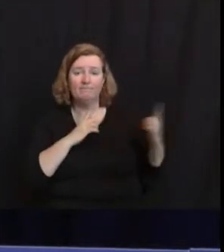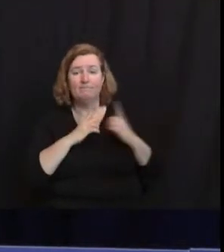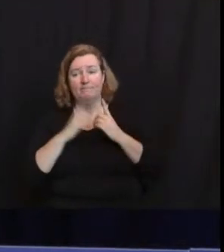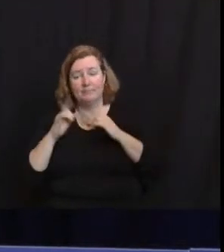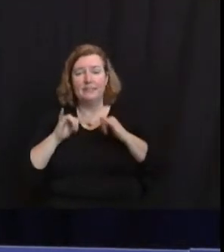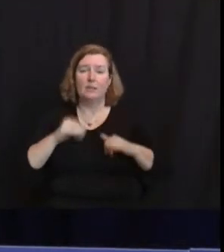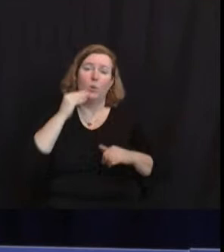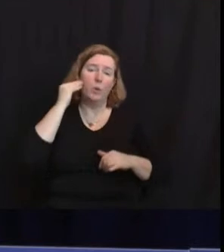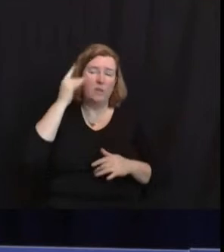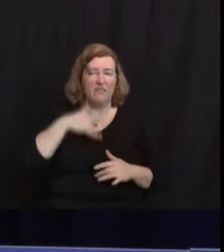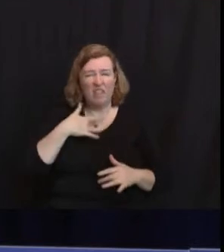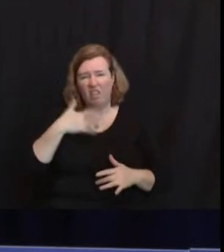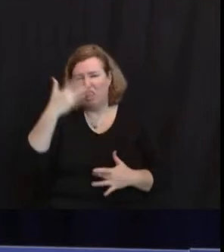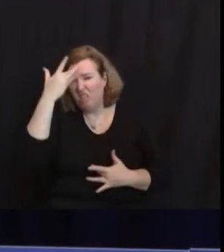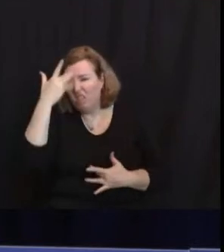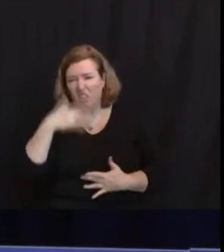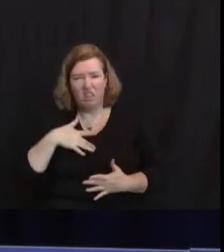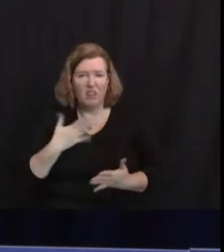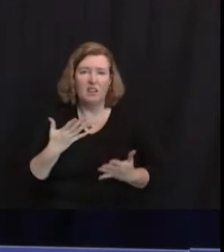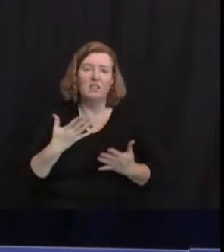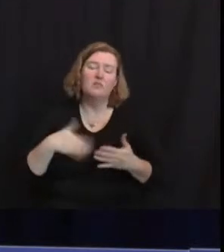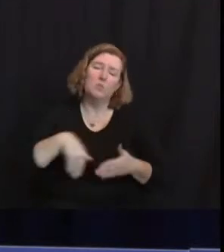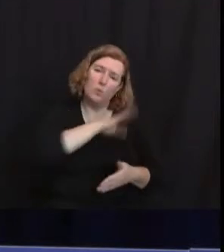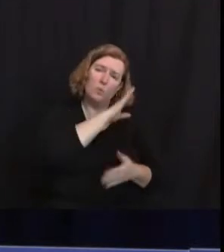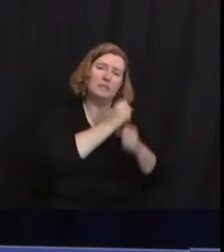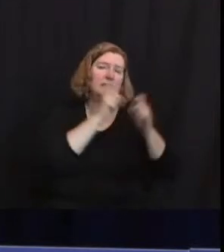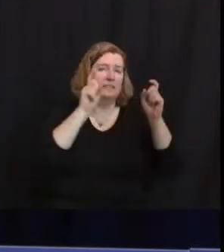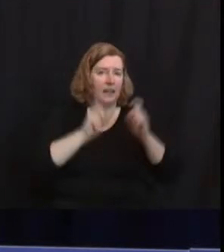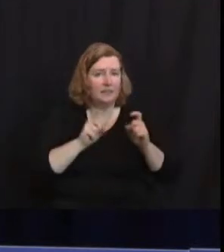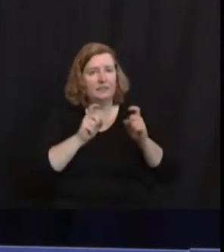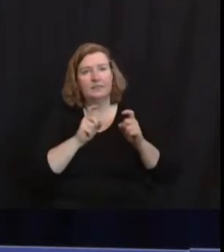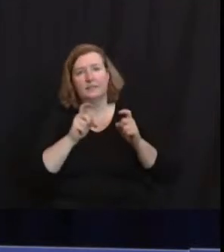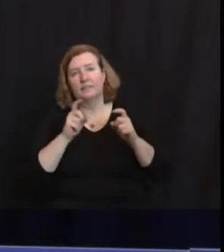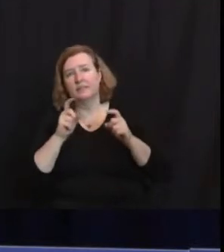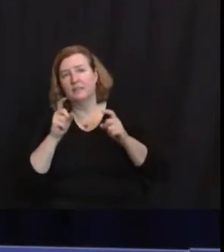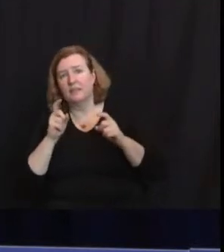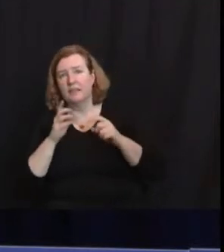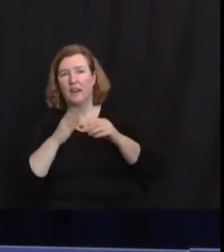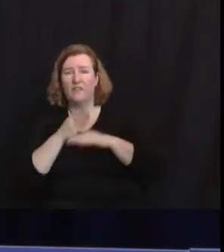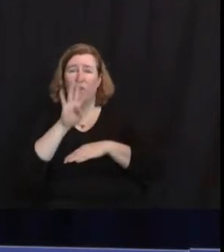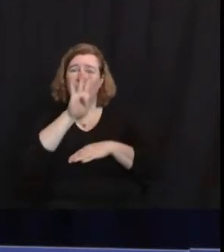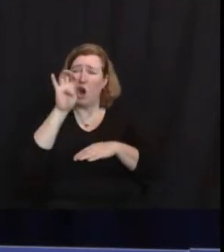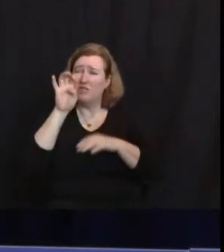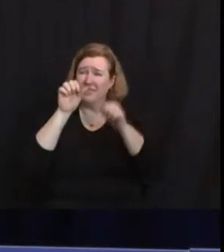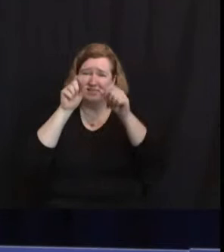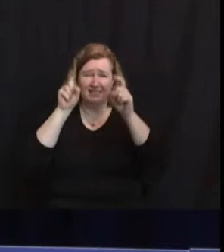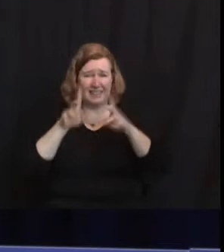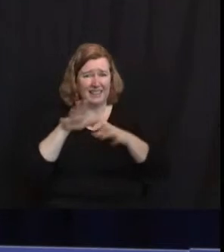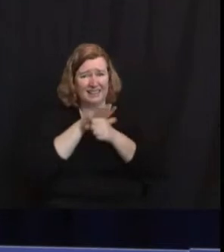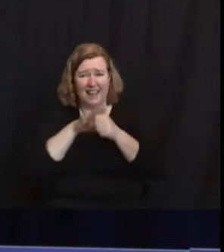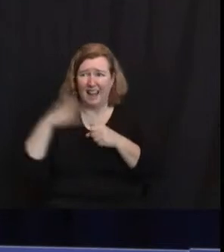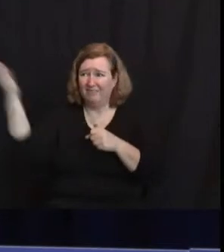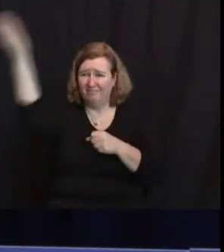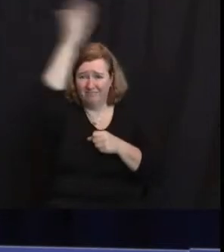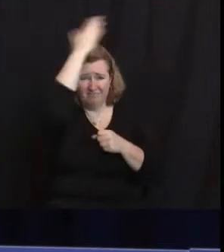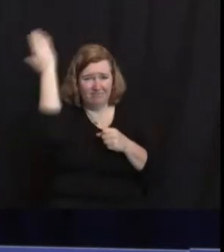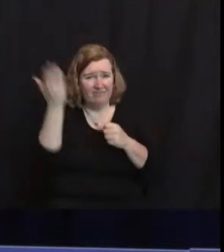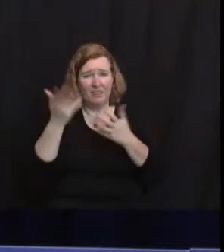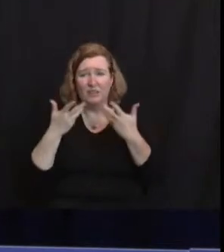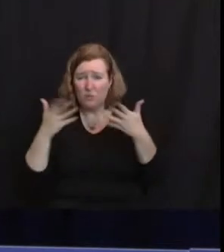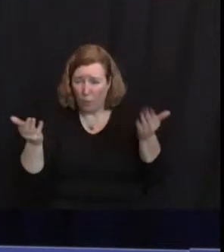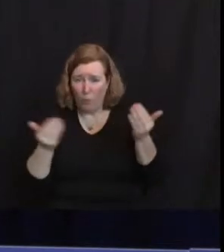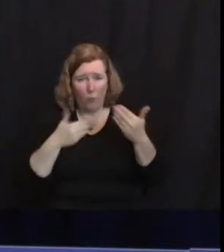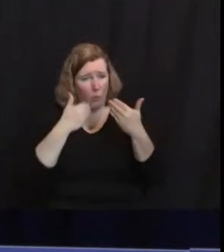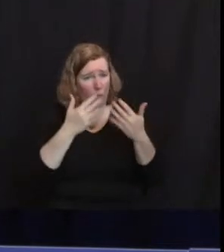sick, get tested at over 400 testing sites that we have open and waiting for you, get